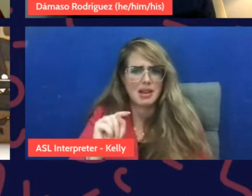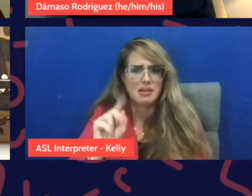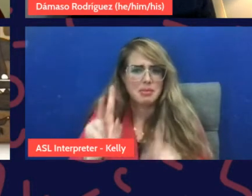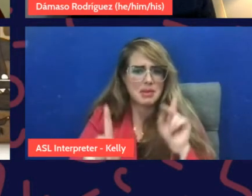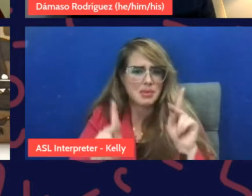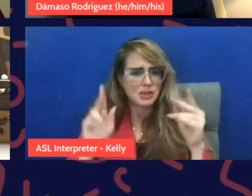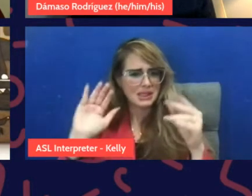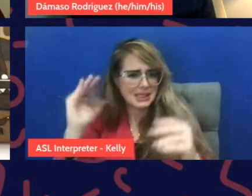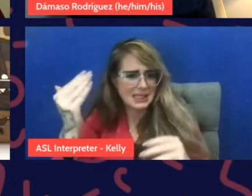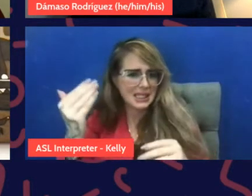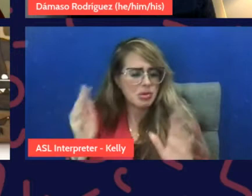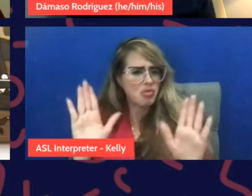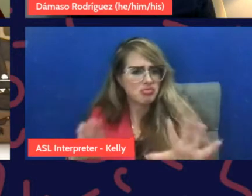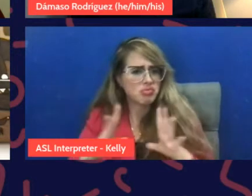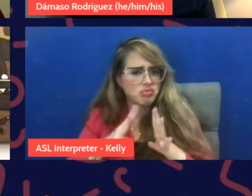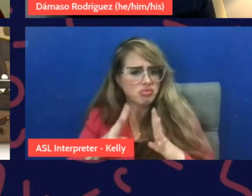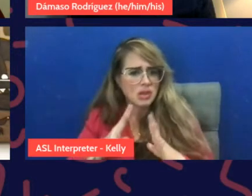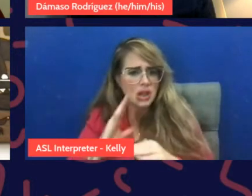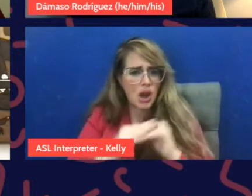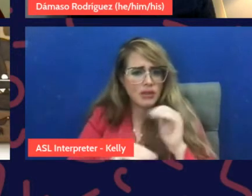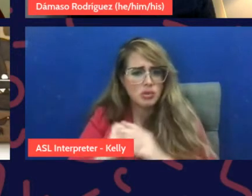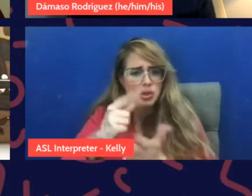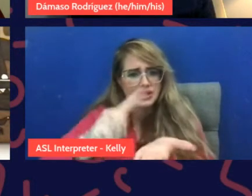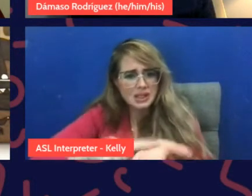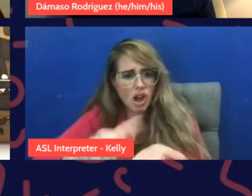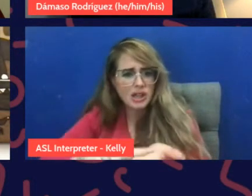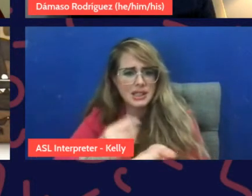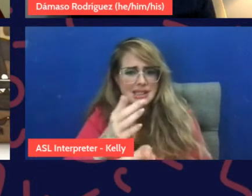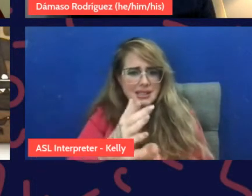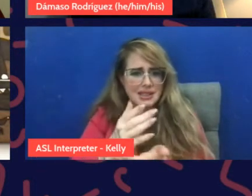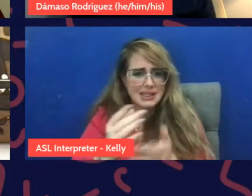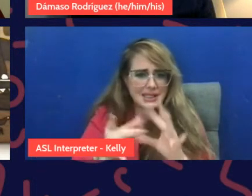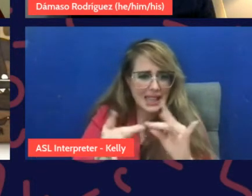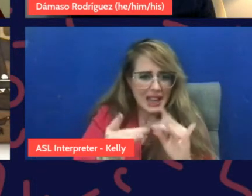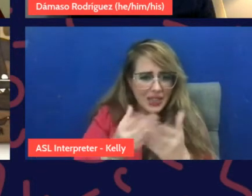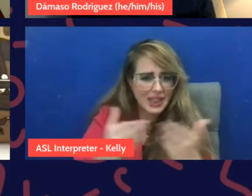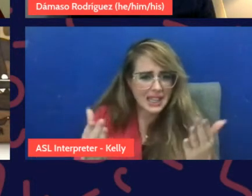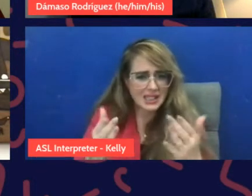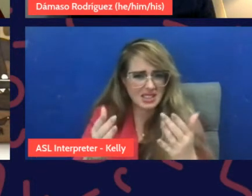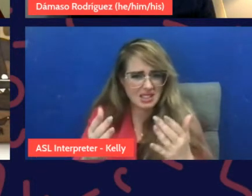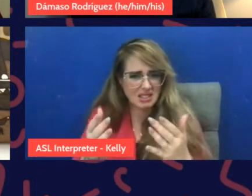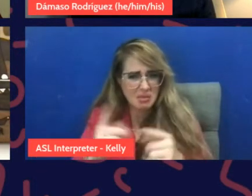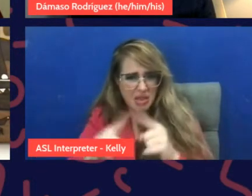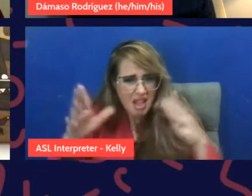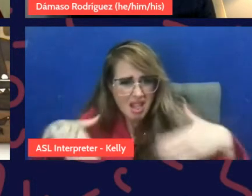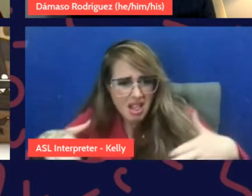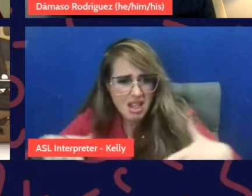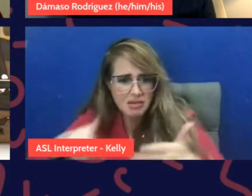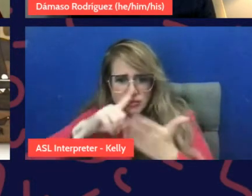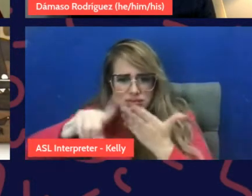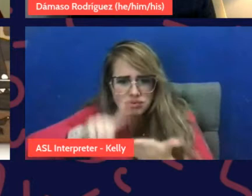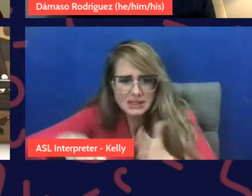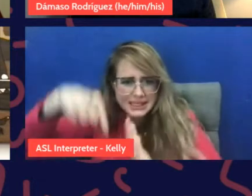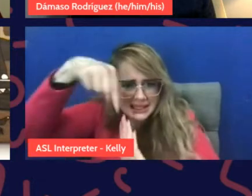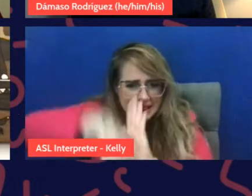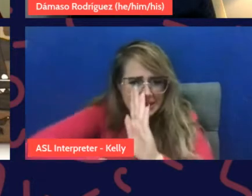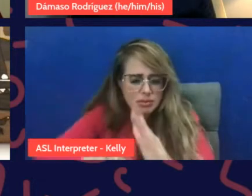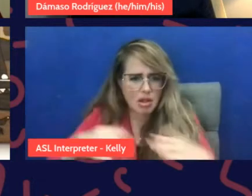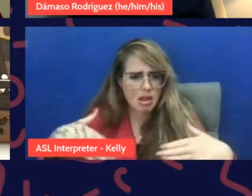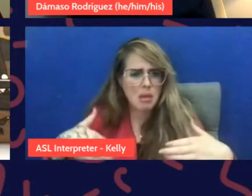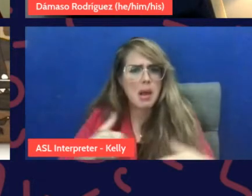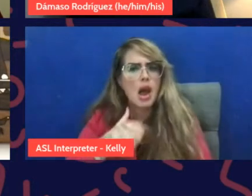seem to be very comfortable with talking and saying things to me without ever like investigating the depth of it. And I'd really like to